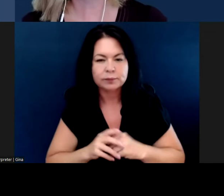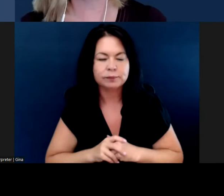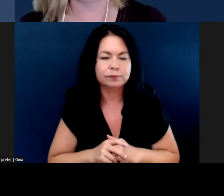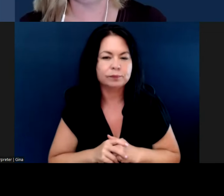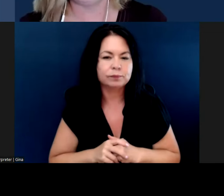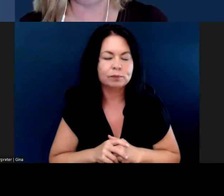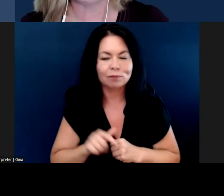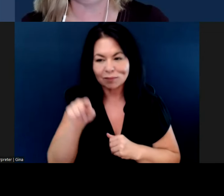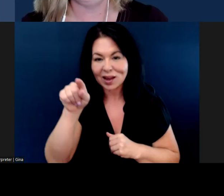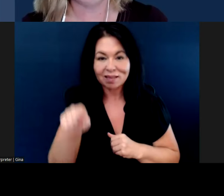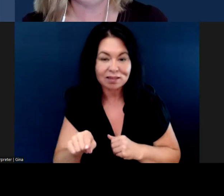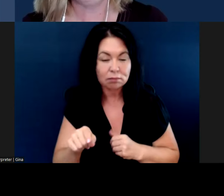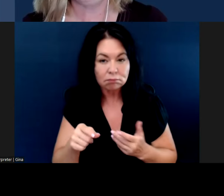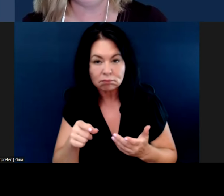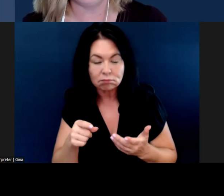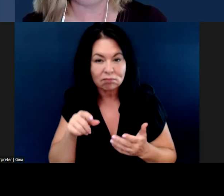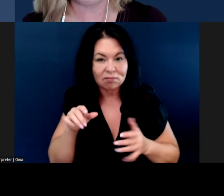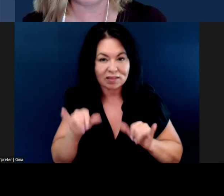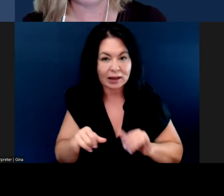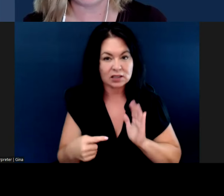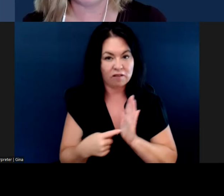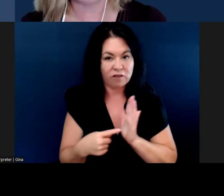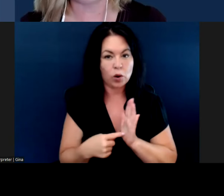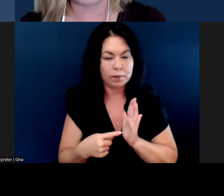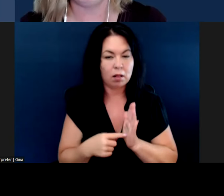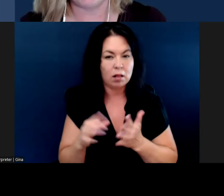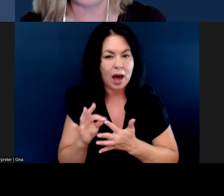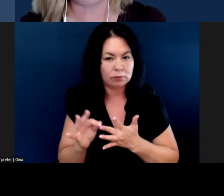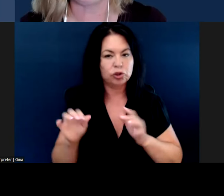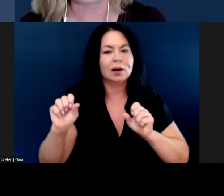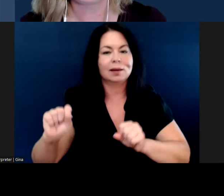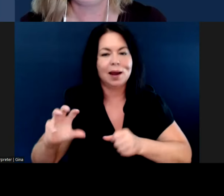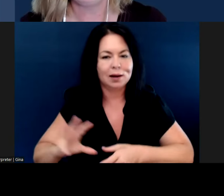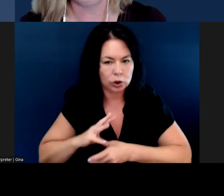This is a sortable option. You can include that requirement as part of that.